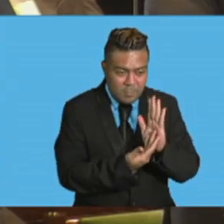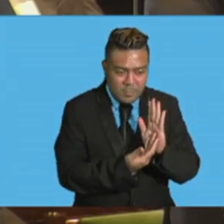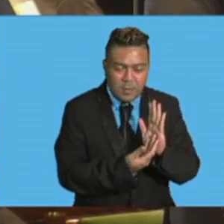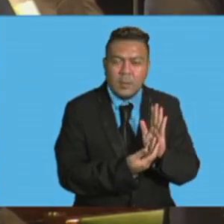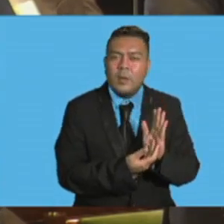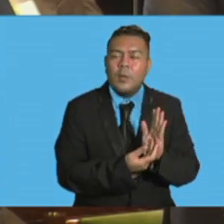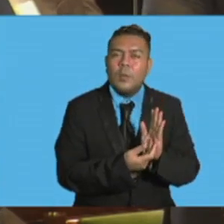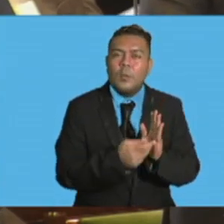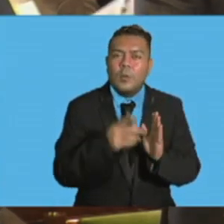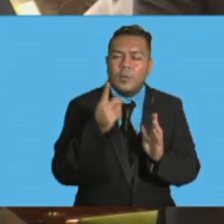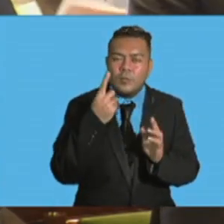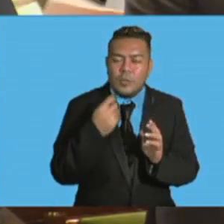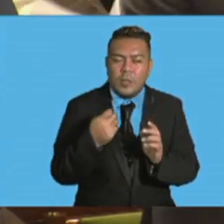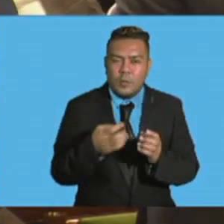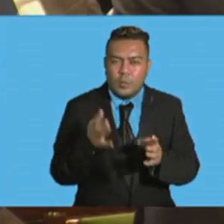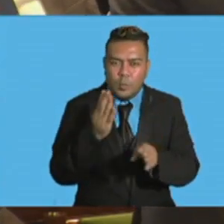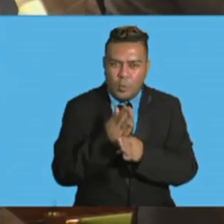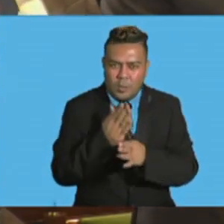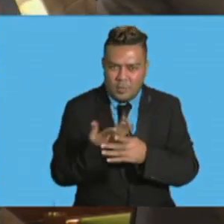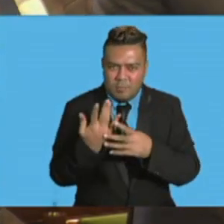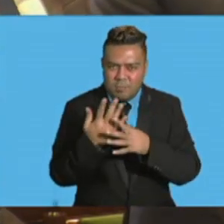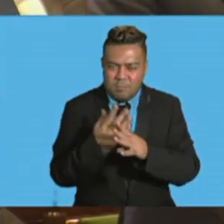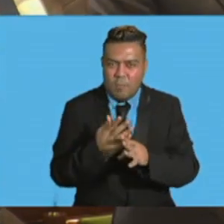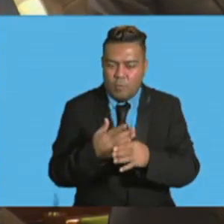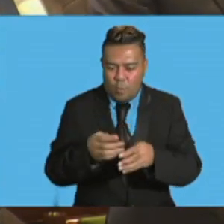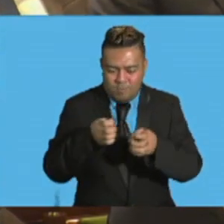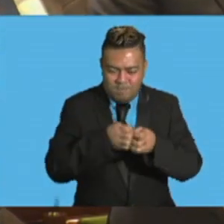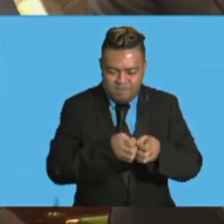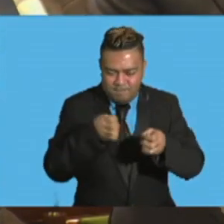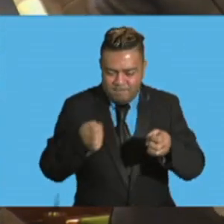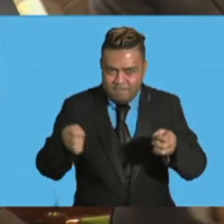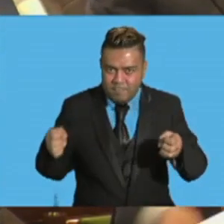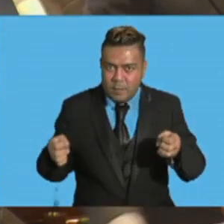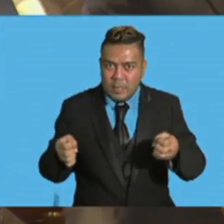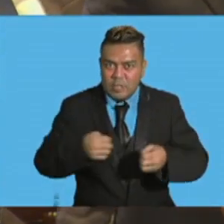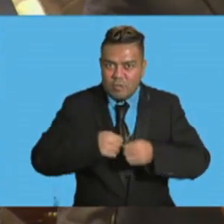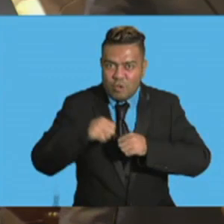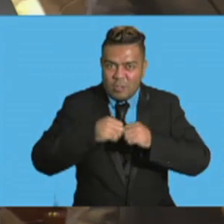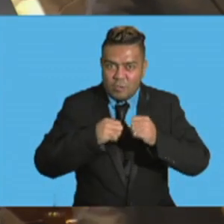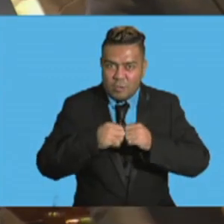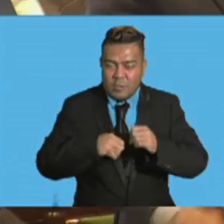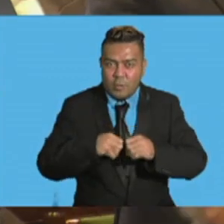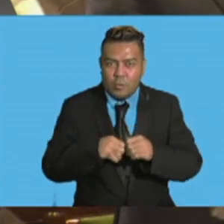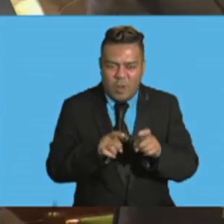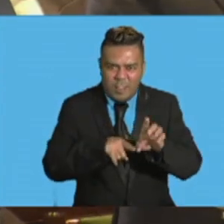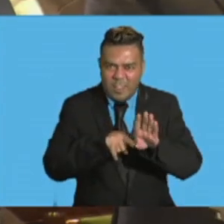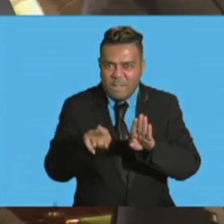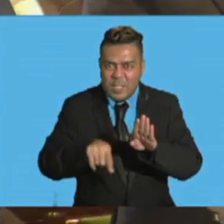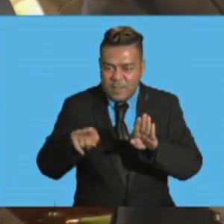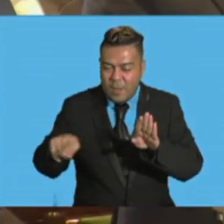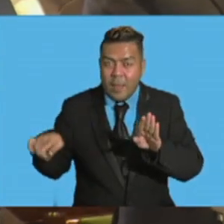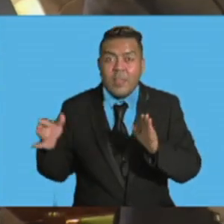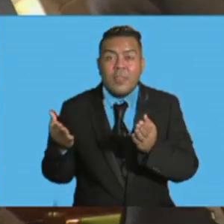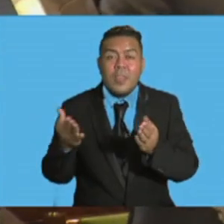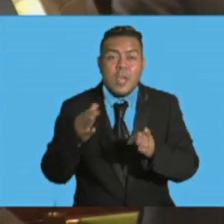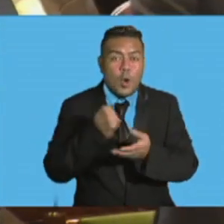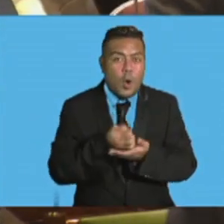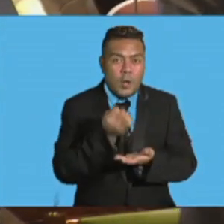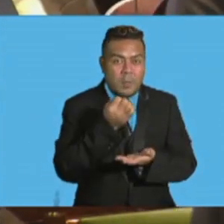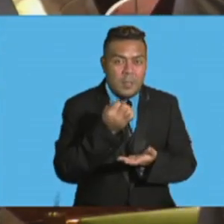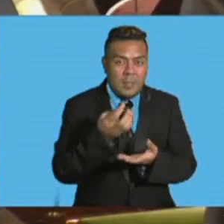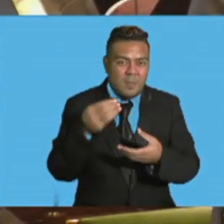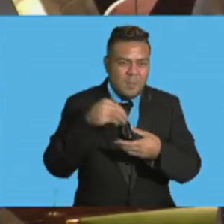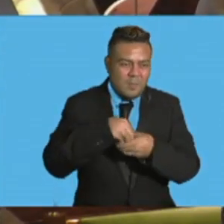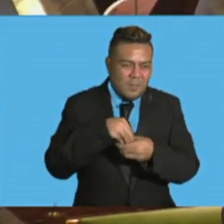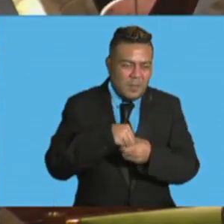the adverse external events and pursue long-term structural adjustments to diversify the economy and reduce and remove hindrances that constrain